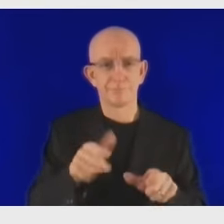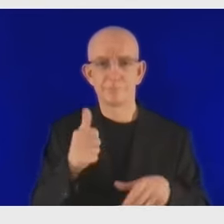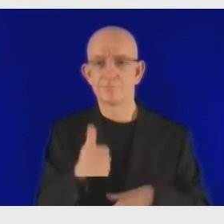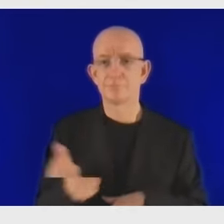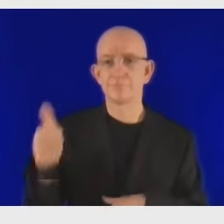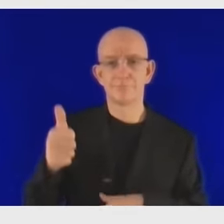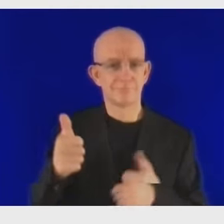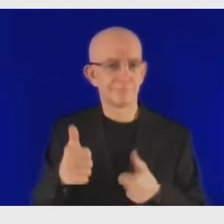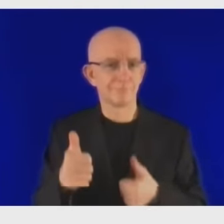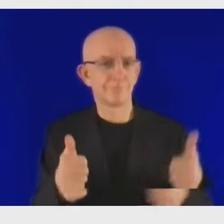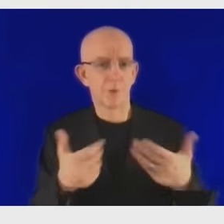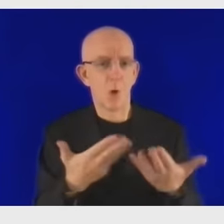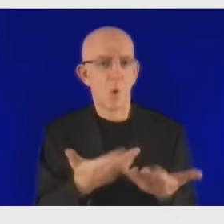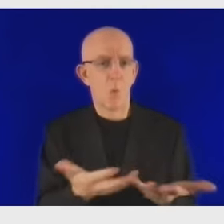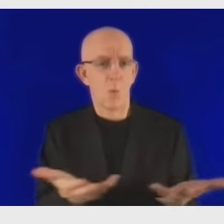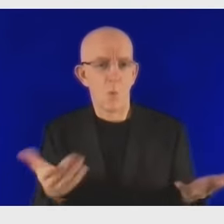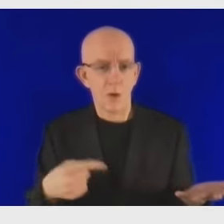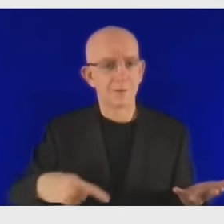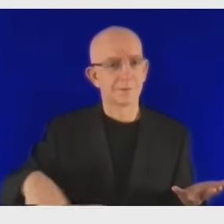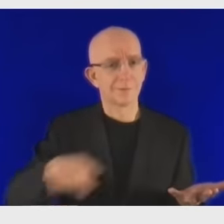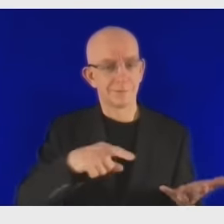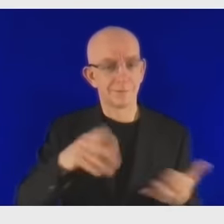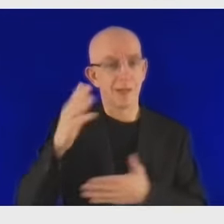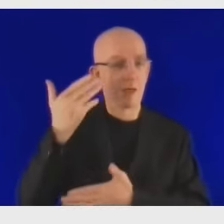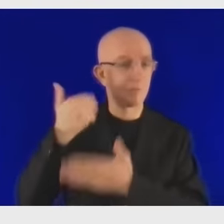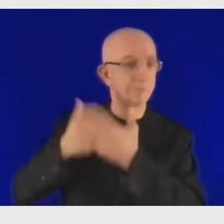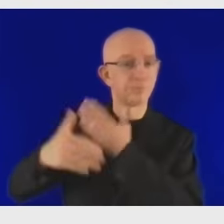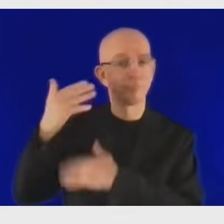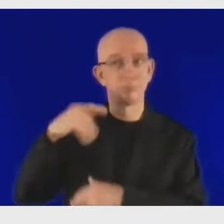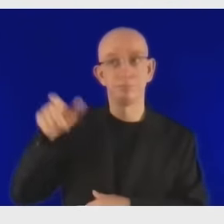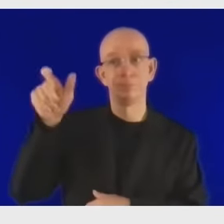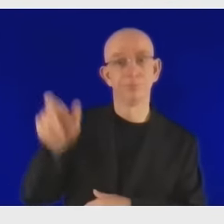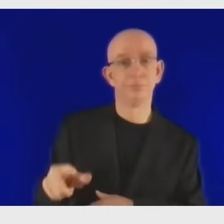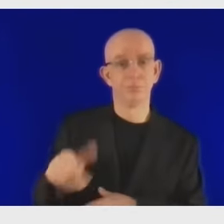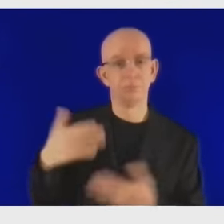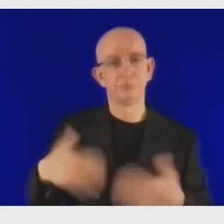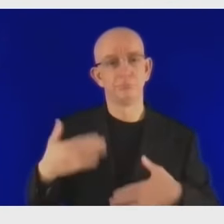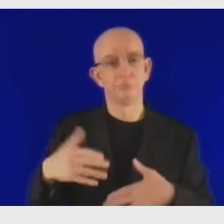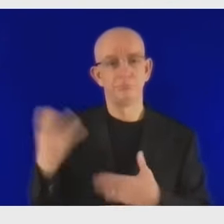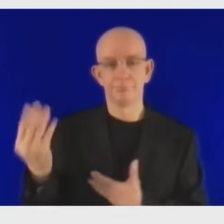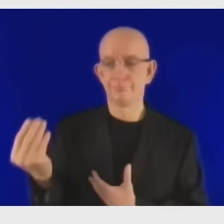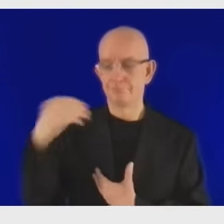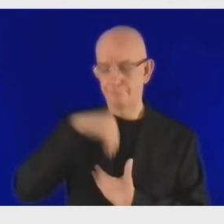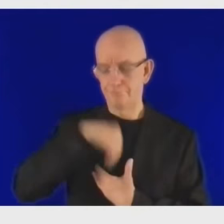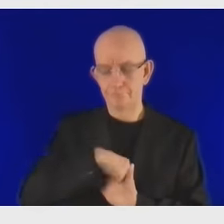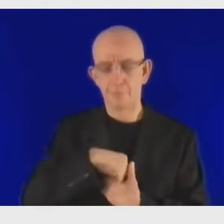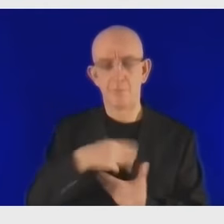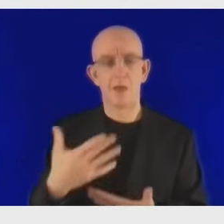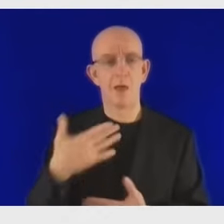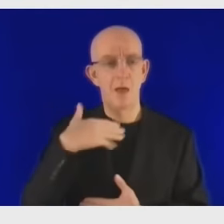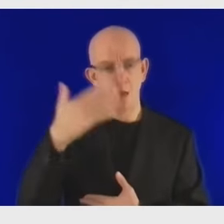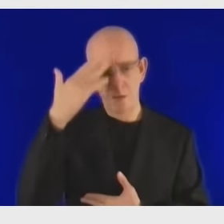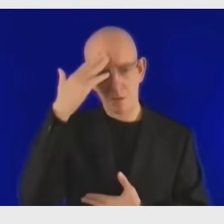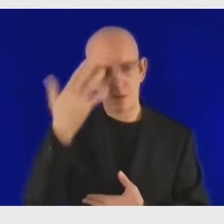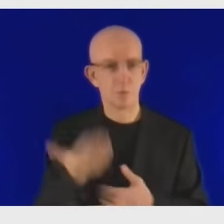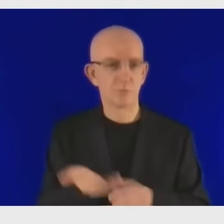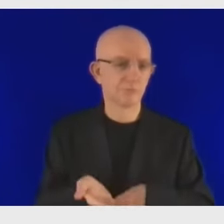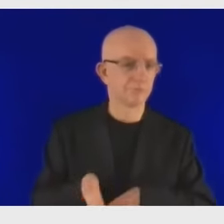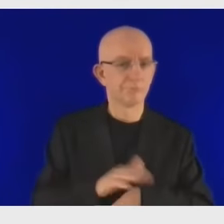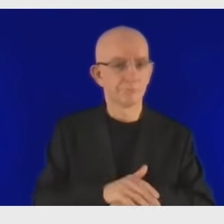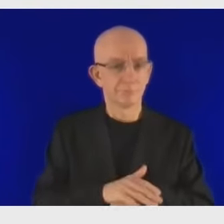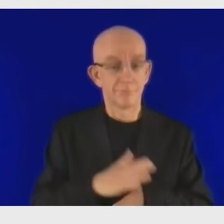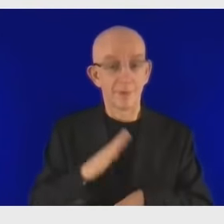throughout my social entrepreneurship journey. If I may translate, money makes the world